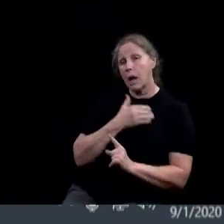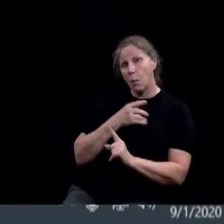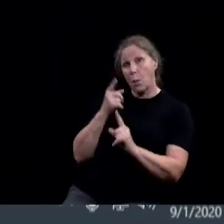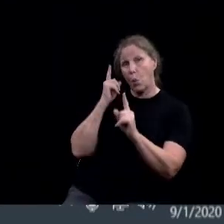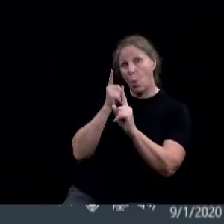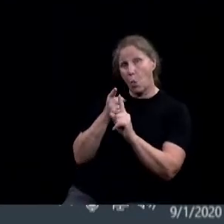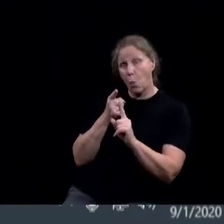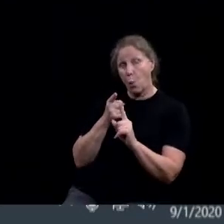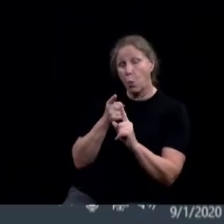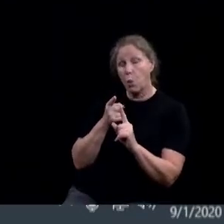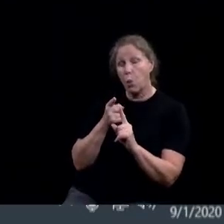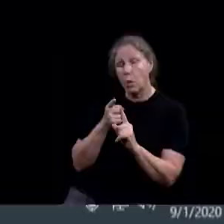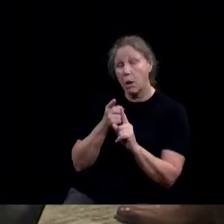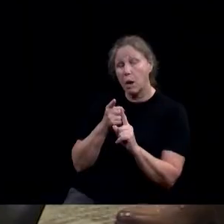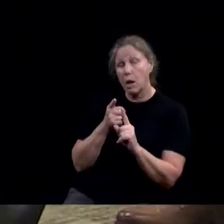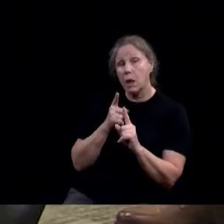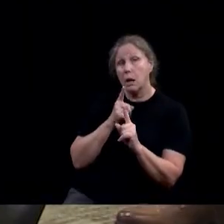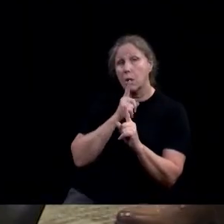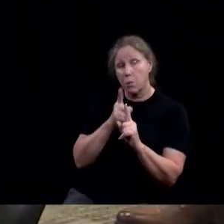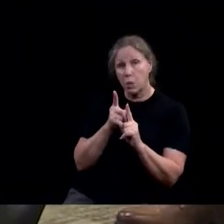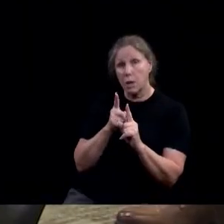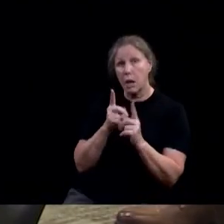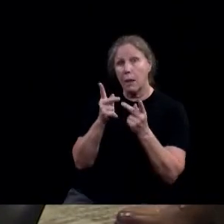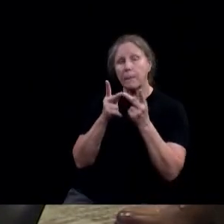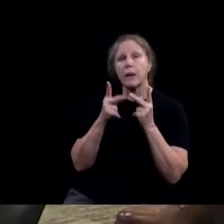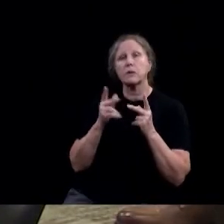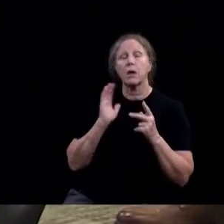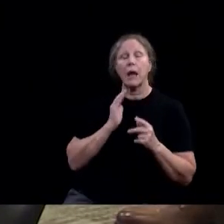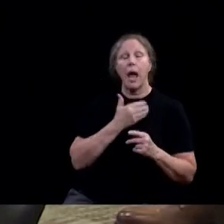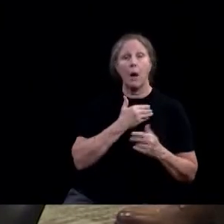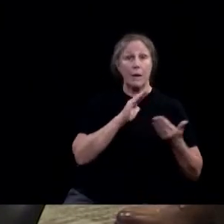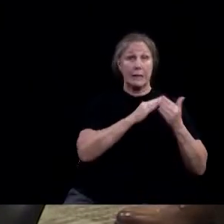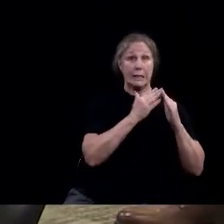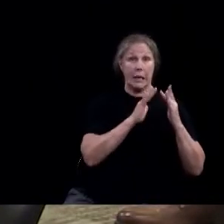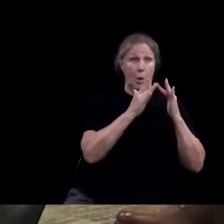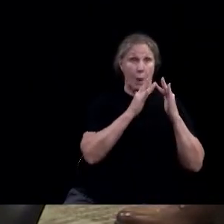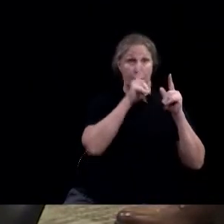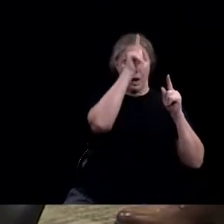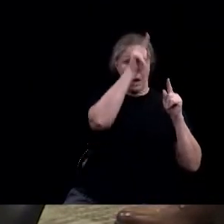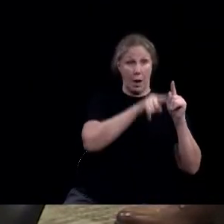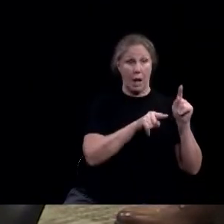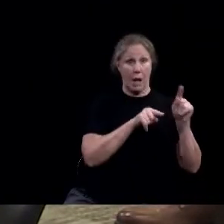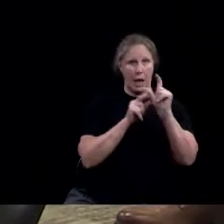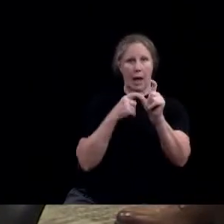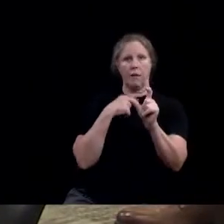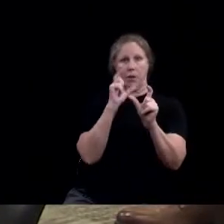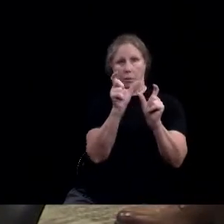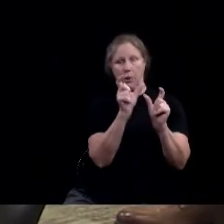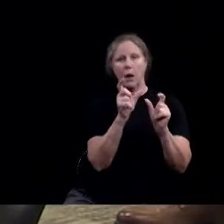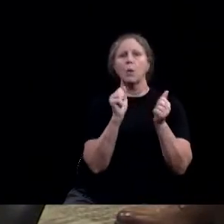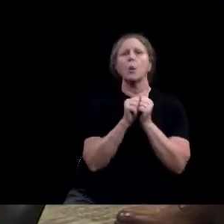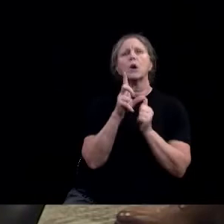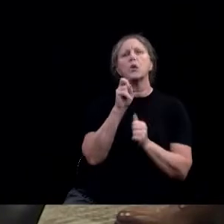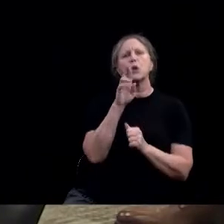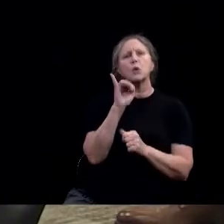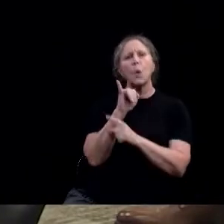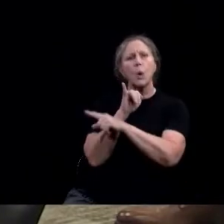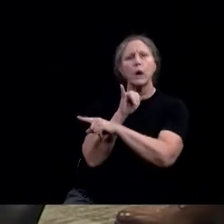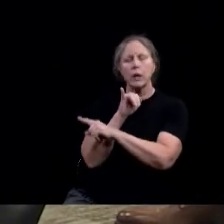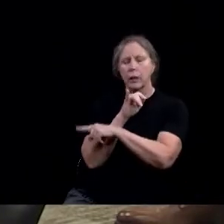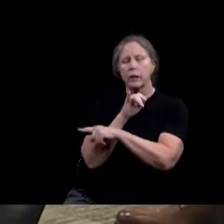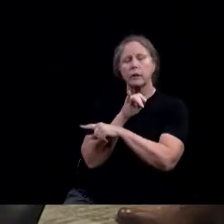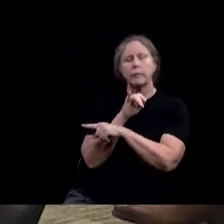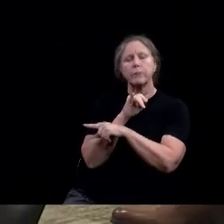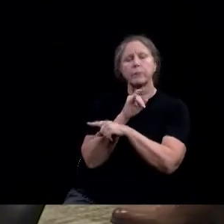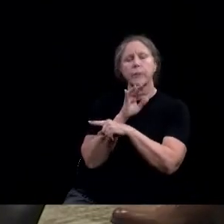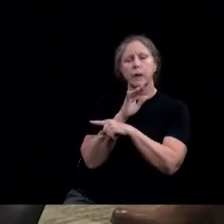place on our city website's front page. So we've been working with Dory and getting with Dory to find the right spot to have that